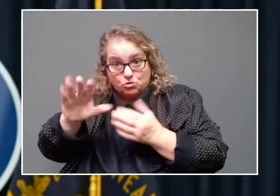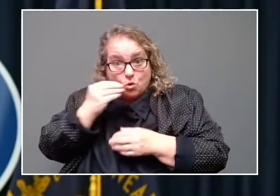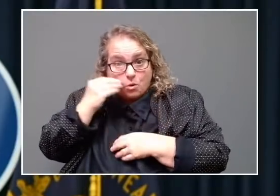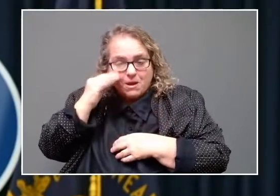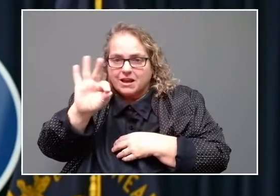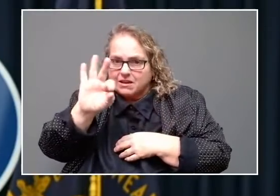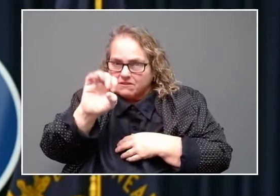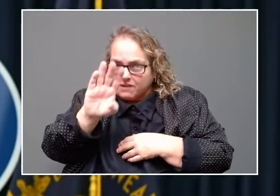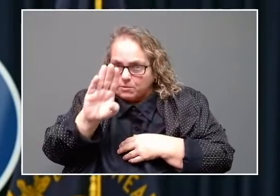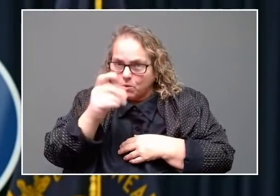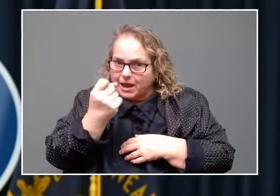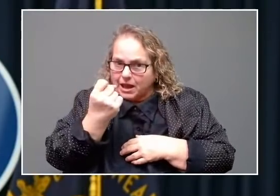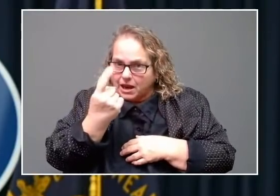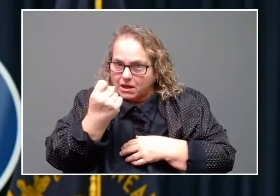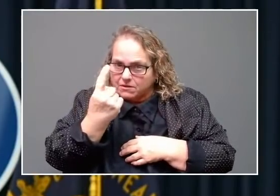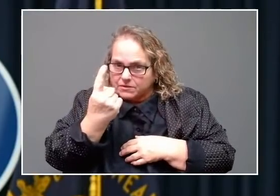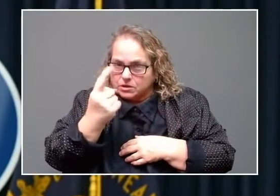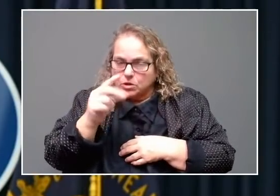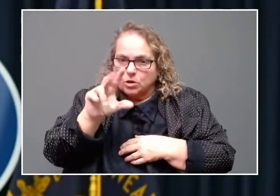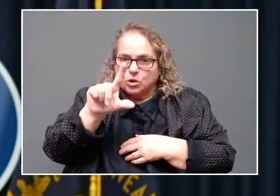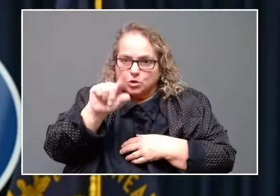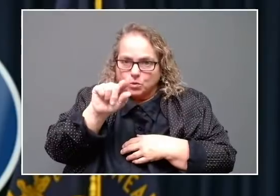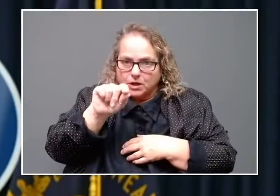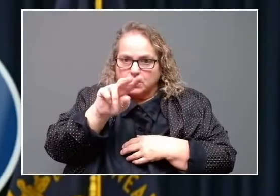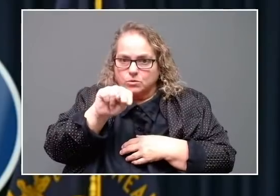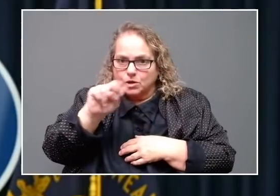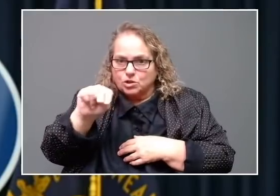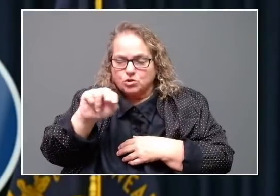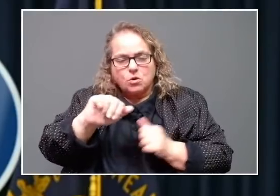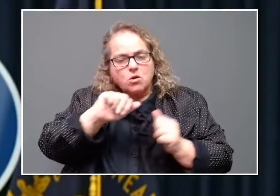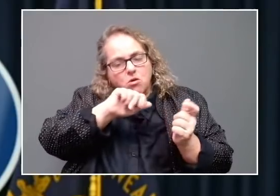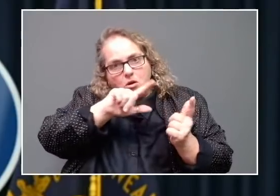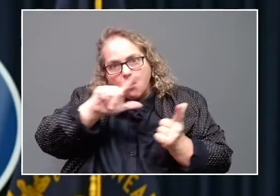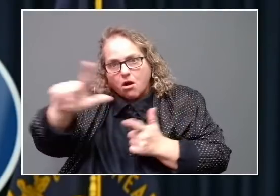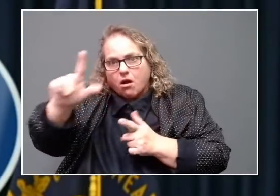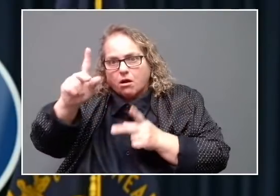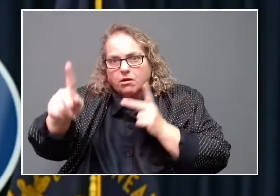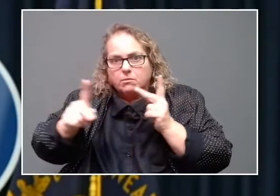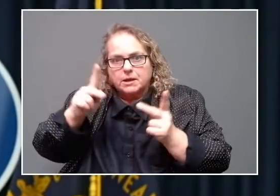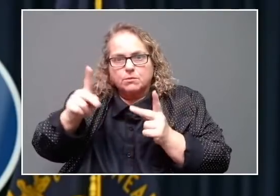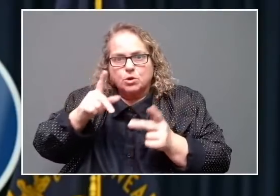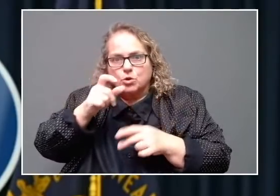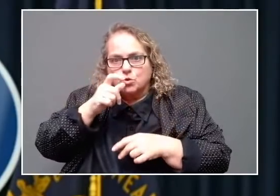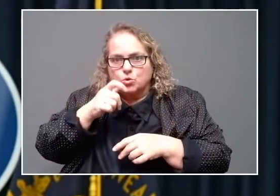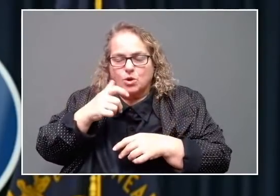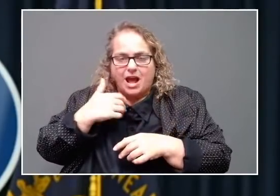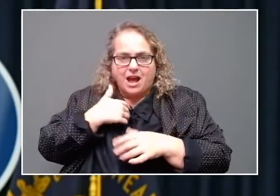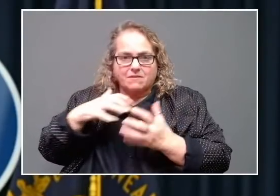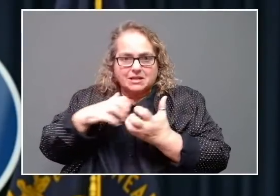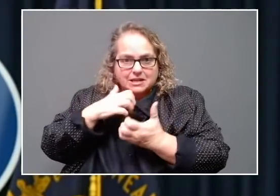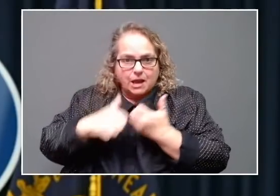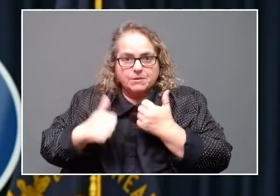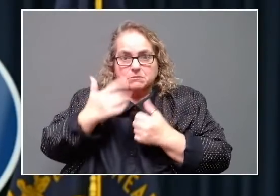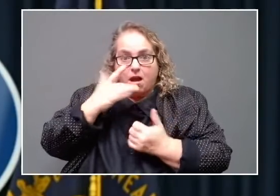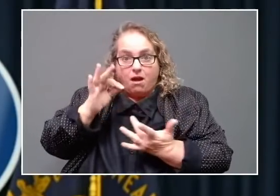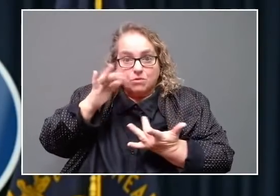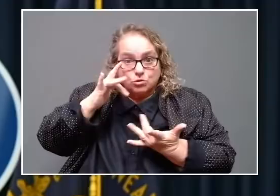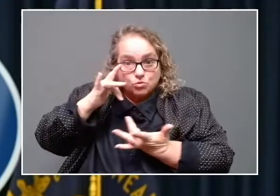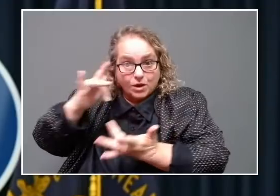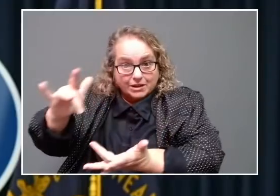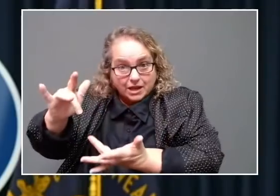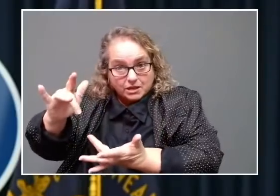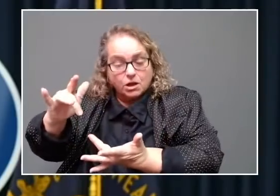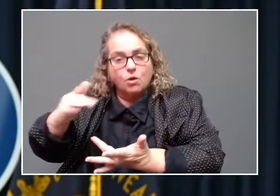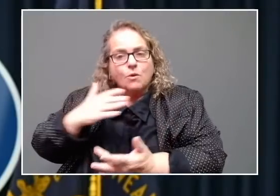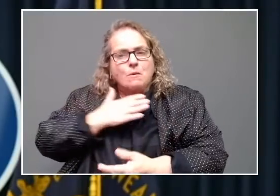2022. We need everybody who has been damaged because of the tornadoes to file